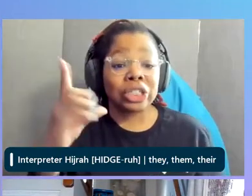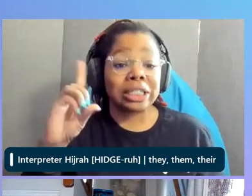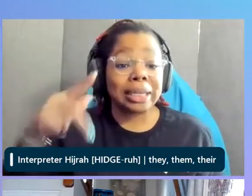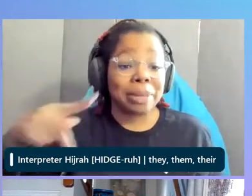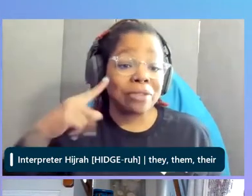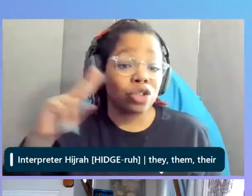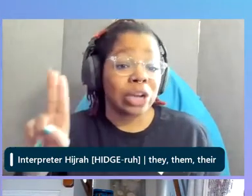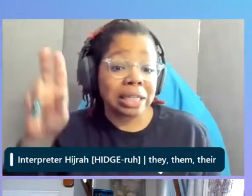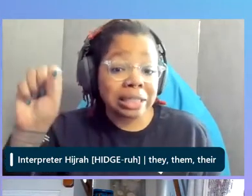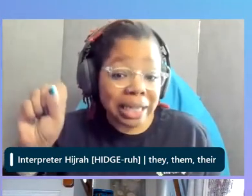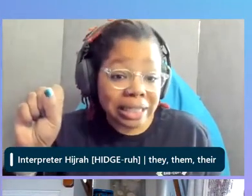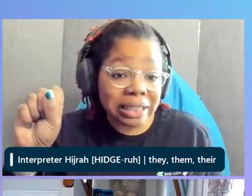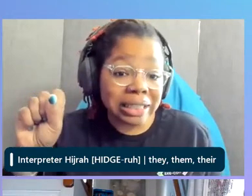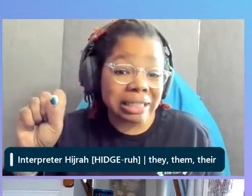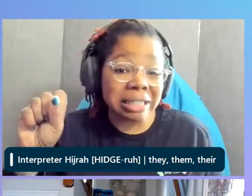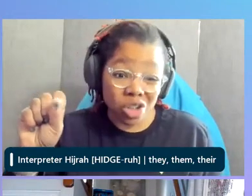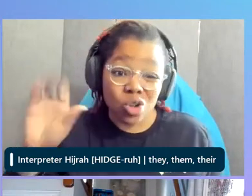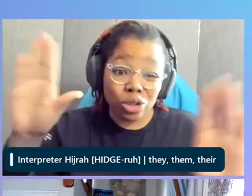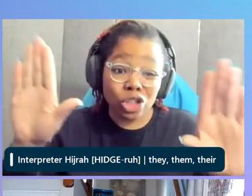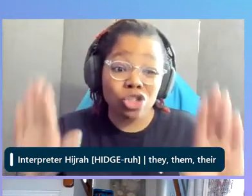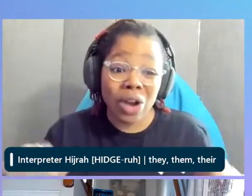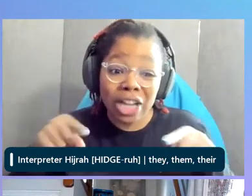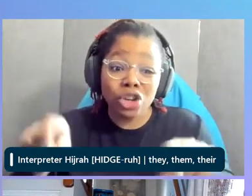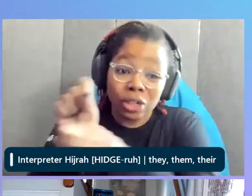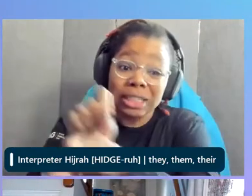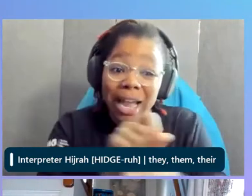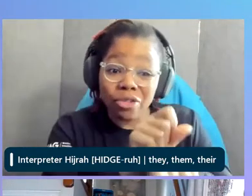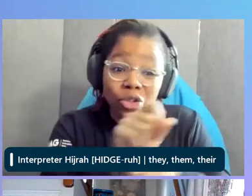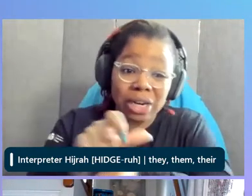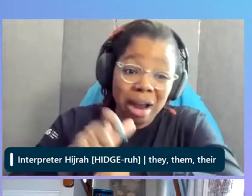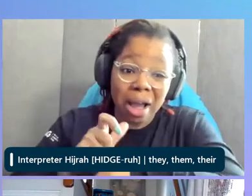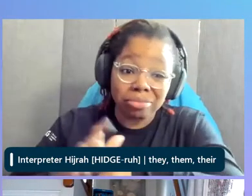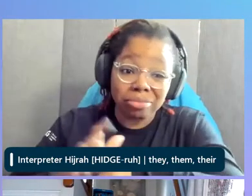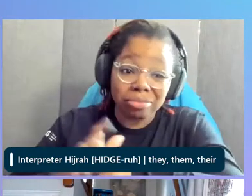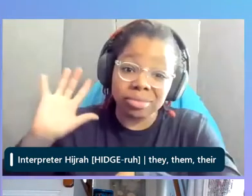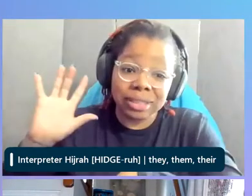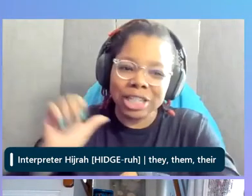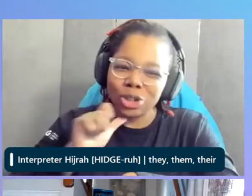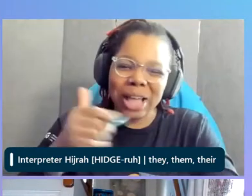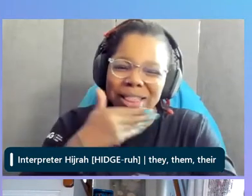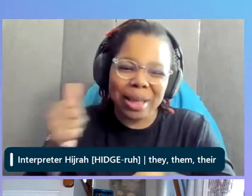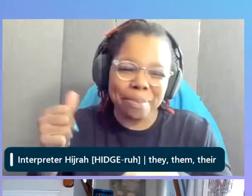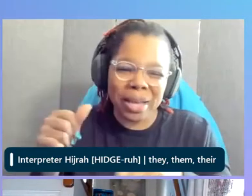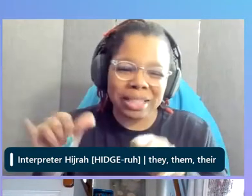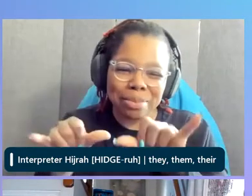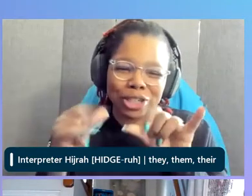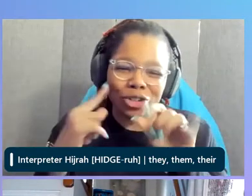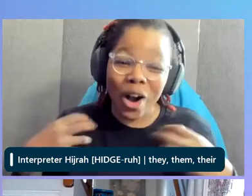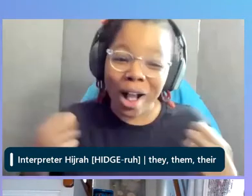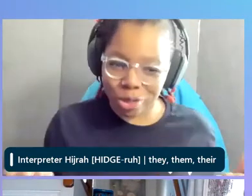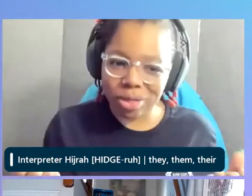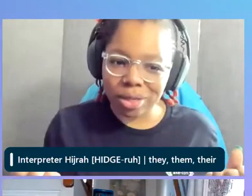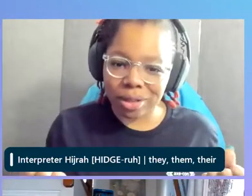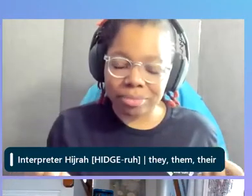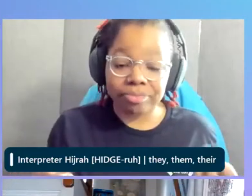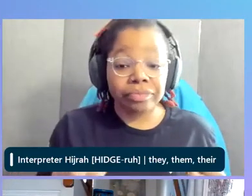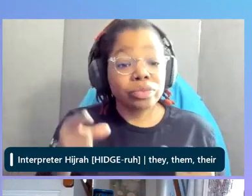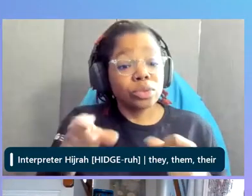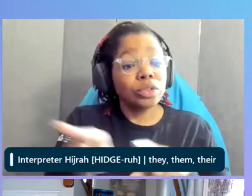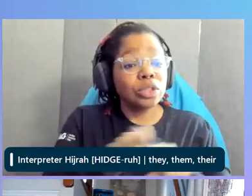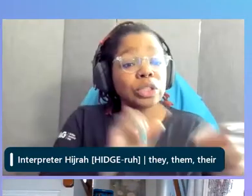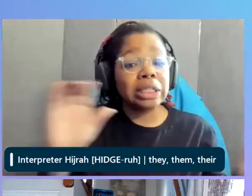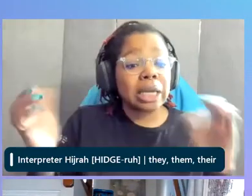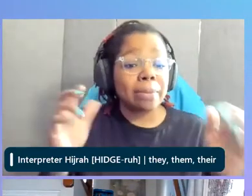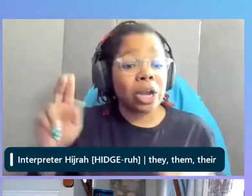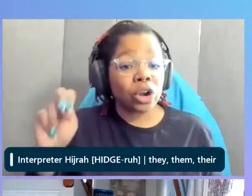the United States was pretty great during slavery, so it's not necessarily the best measure of health. And by the way, you can compare, say,